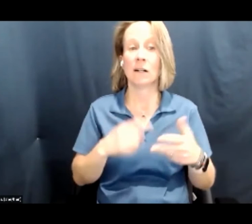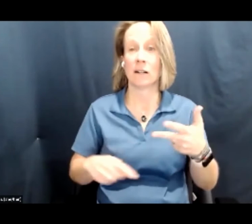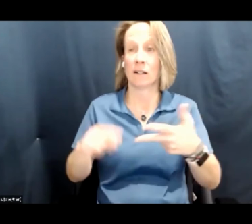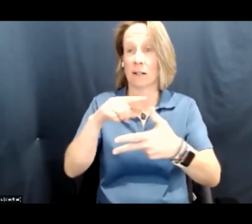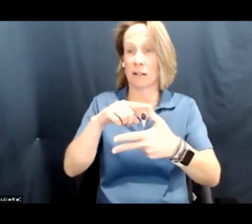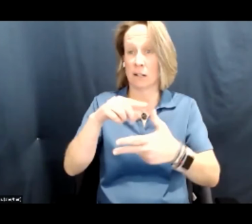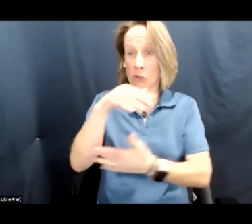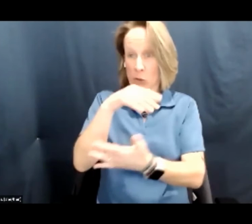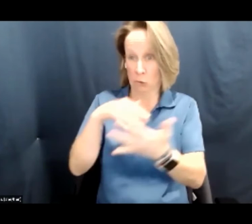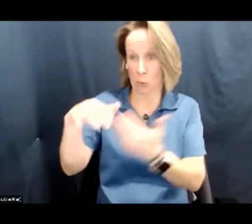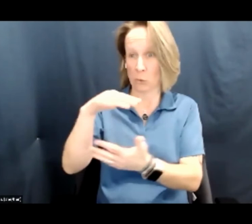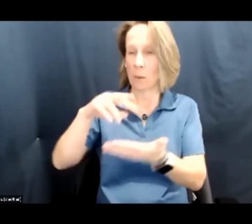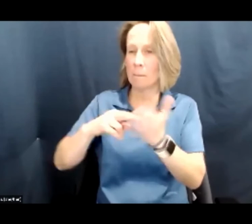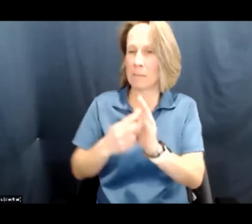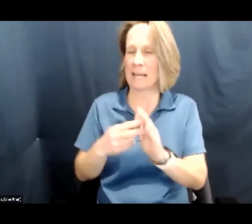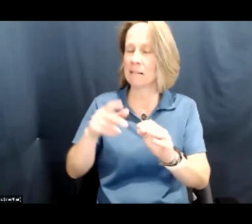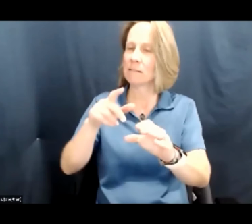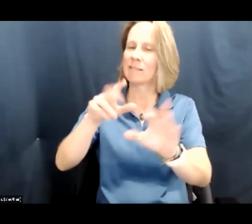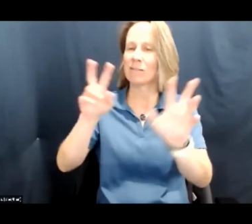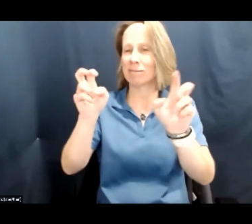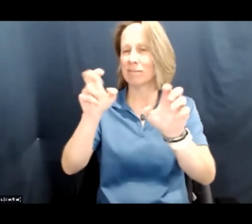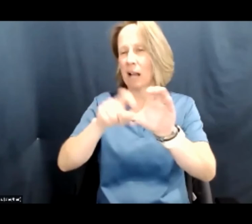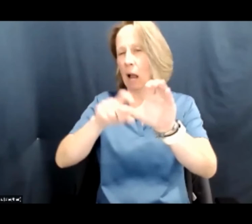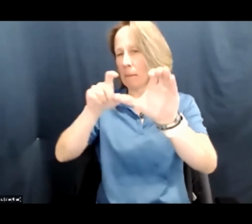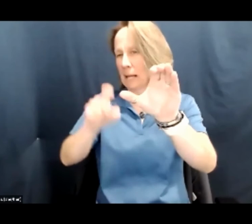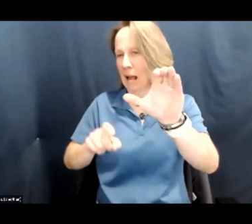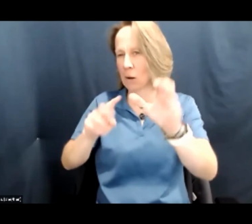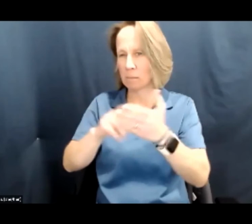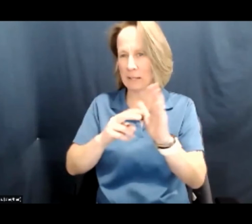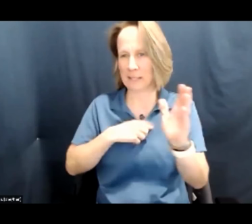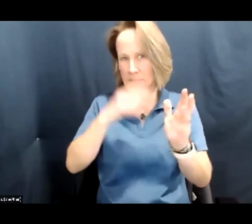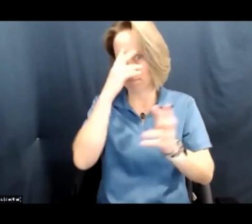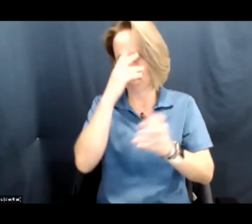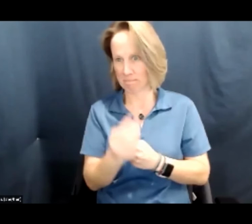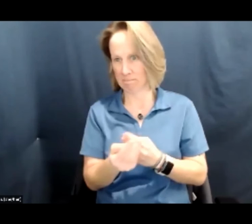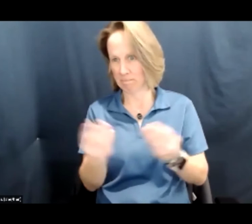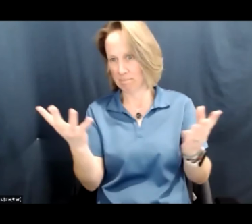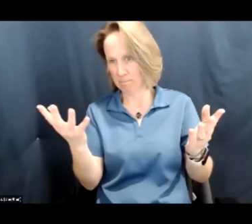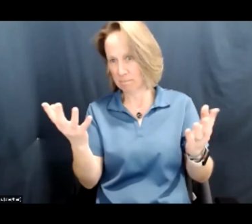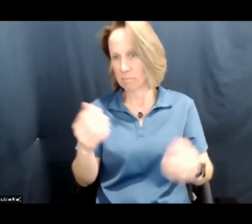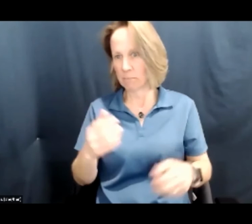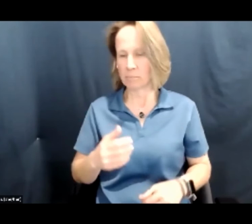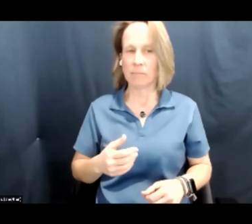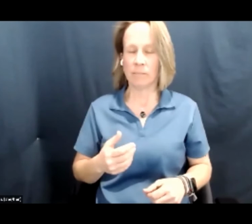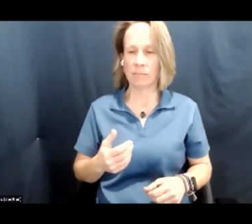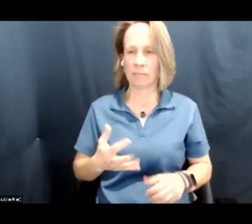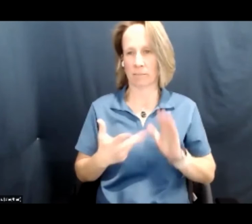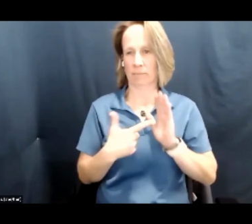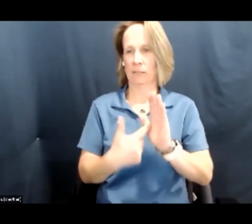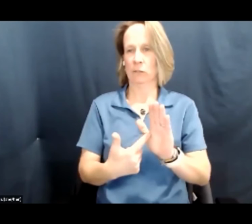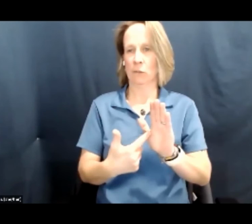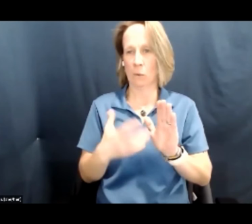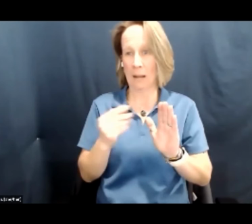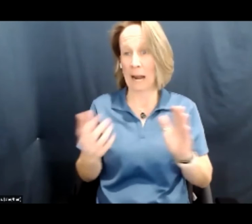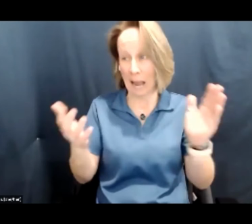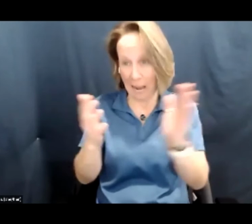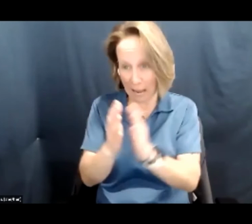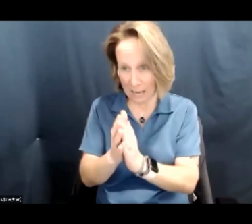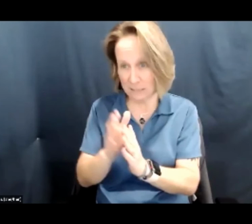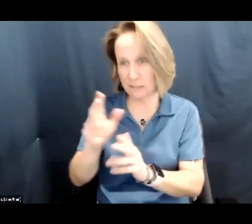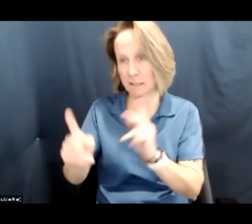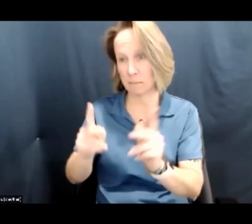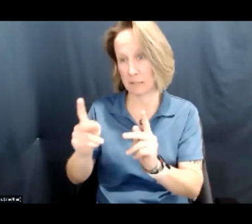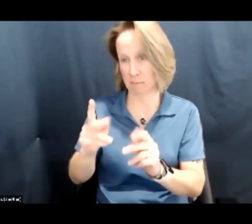So coming out as the gender you identify with. It's asking people to use different pronouns than you had previously